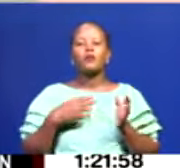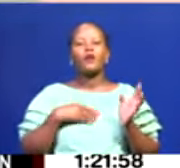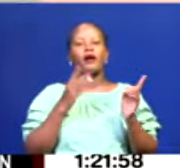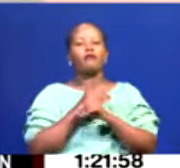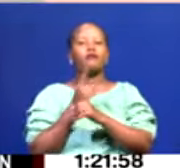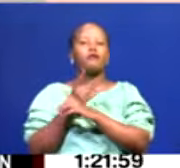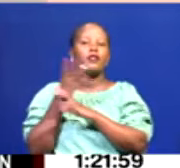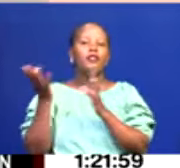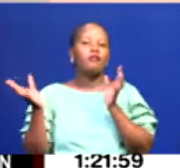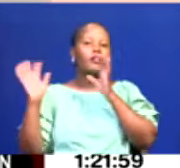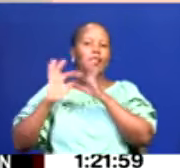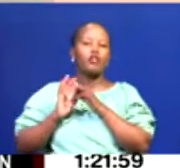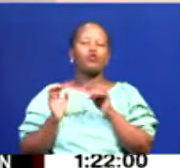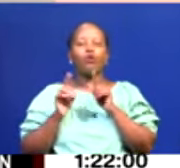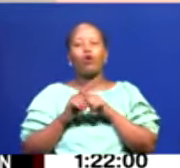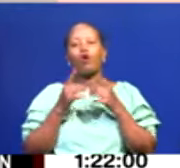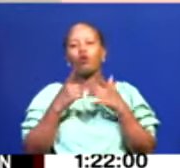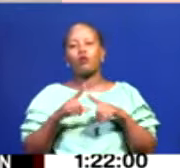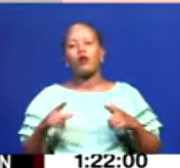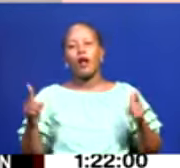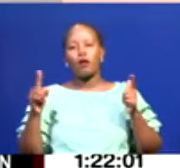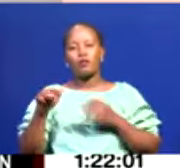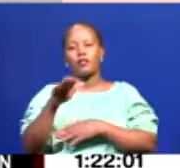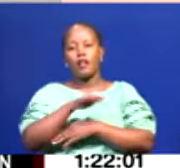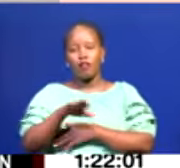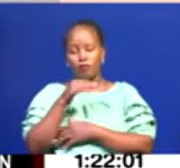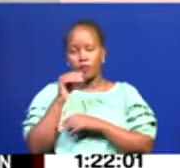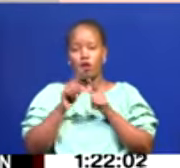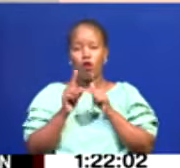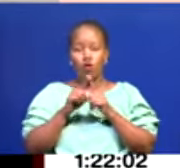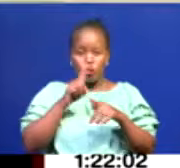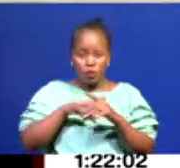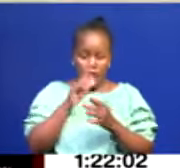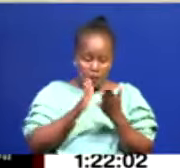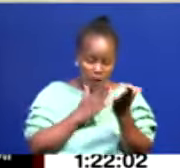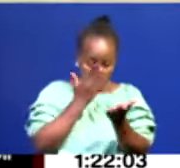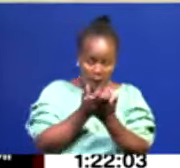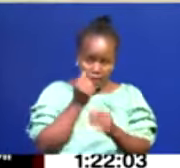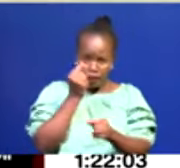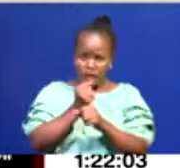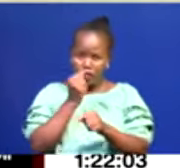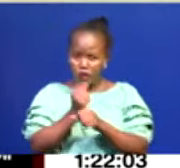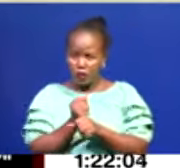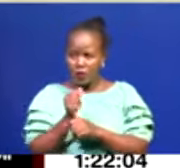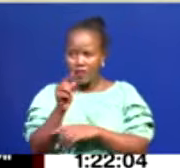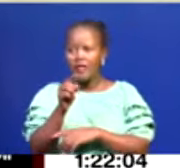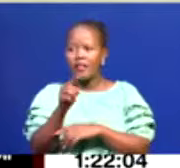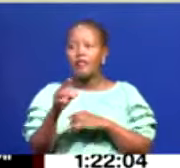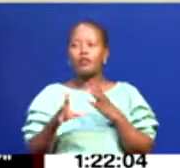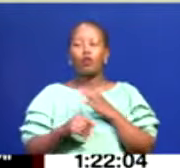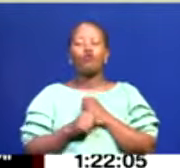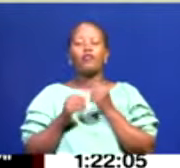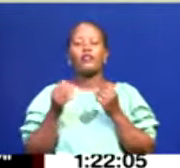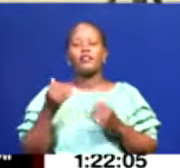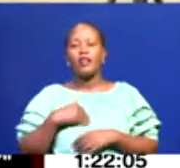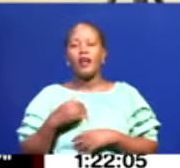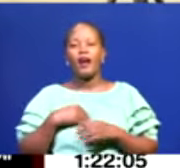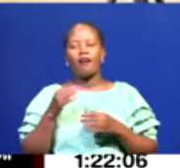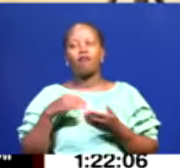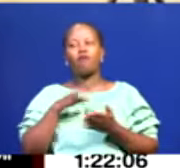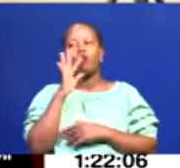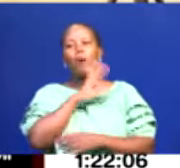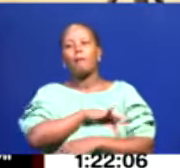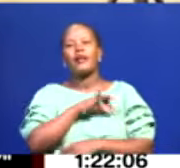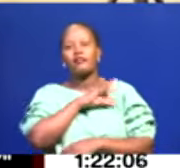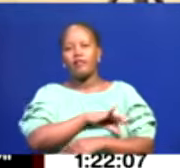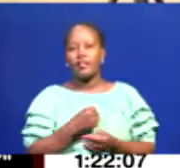multicultural or multi-languages environments. And even when applying for a job, these bilingual candidates normally has an upper hand. The